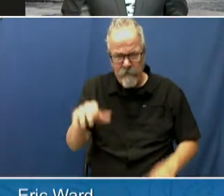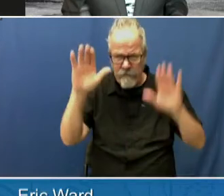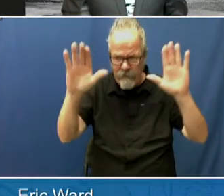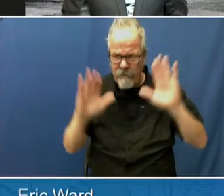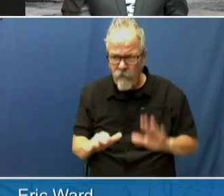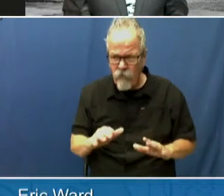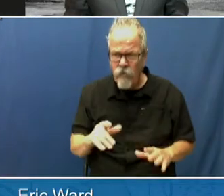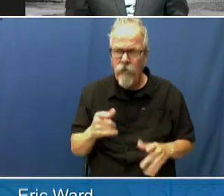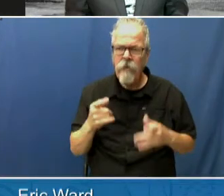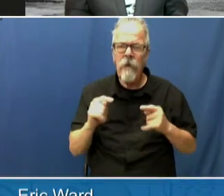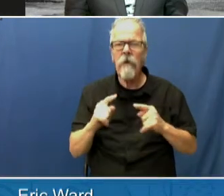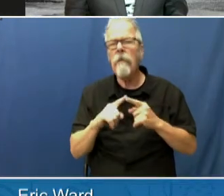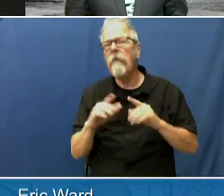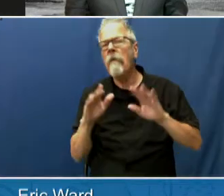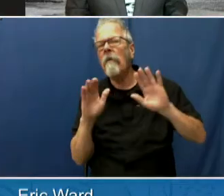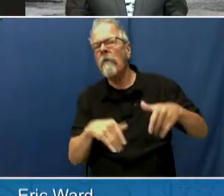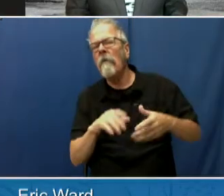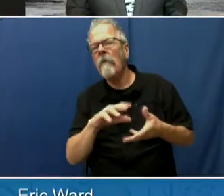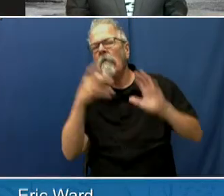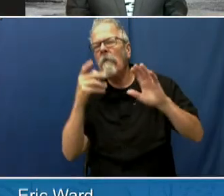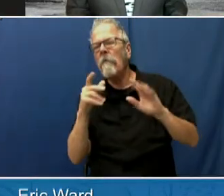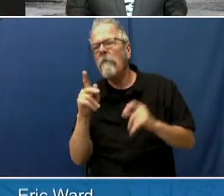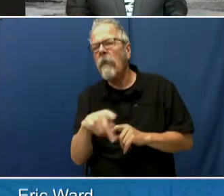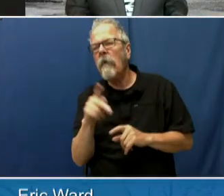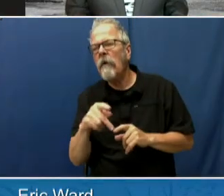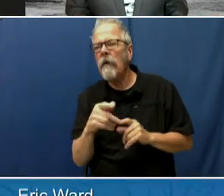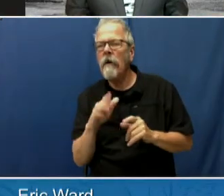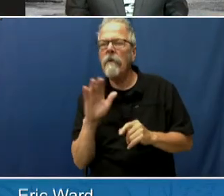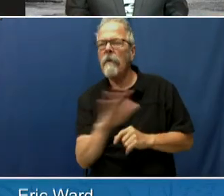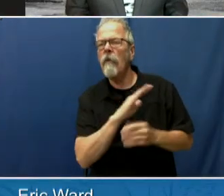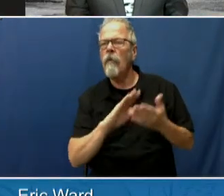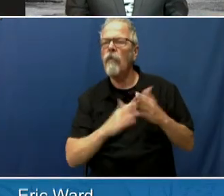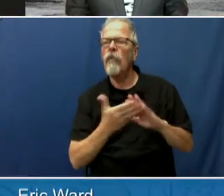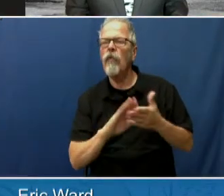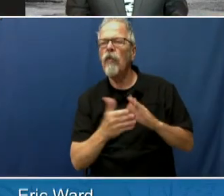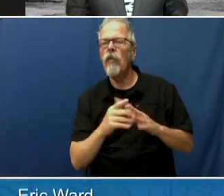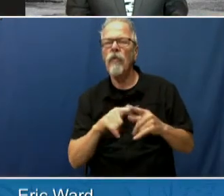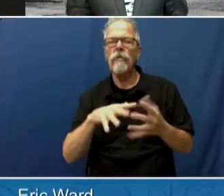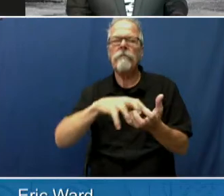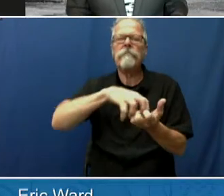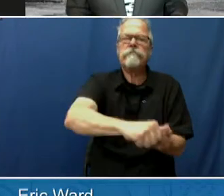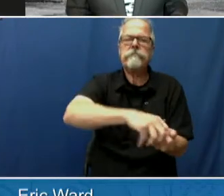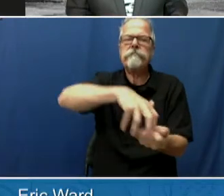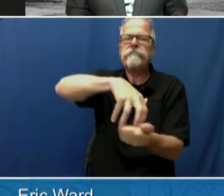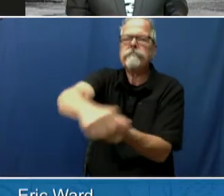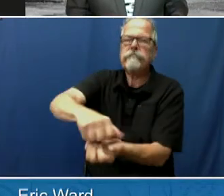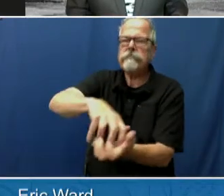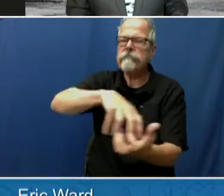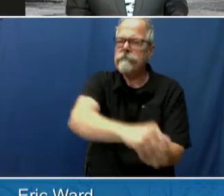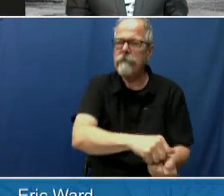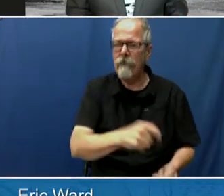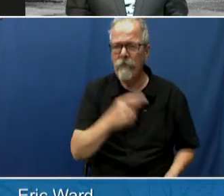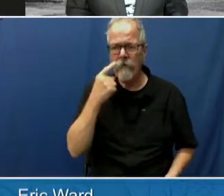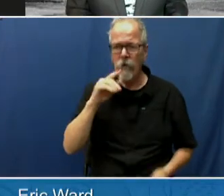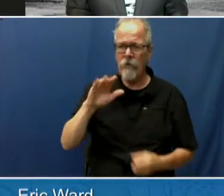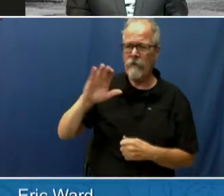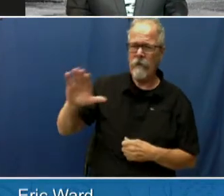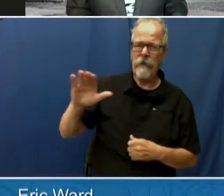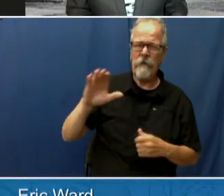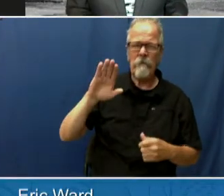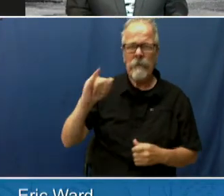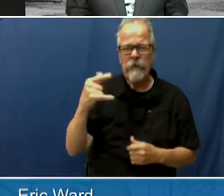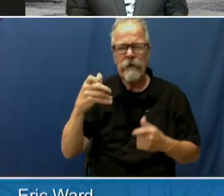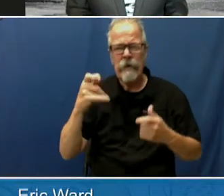society and to intimidate its communities. Bigoted and anti-democratic groups want to sow